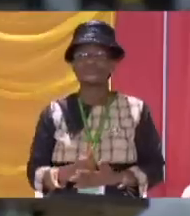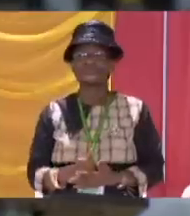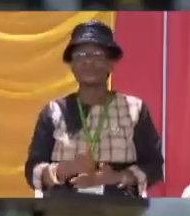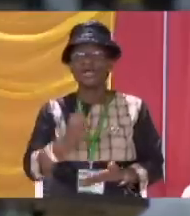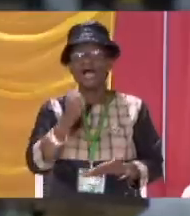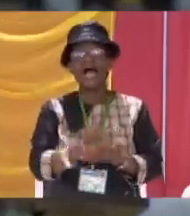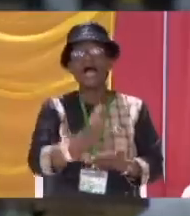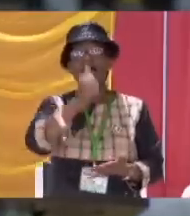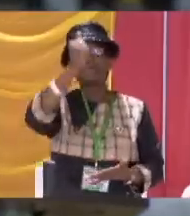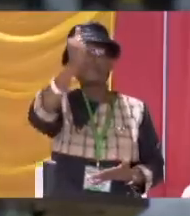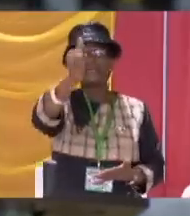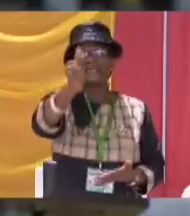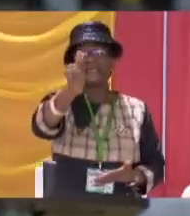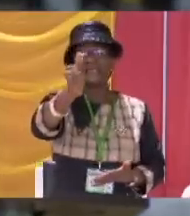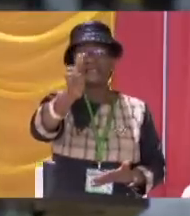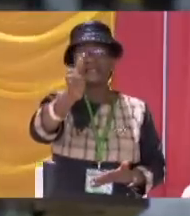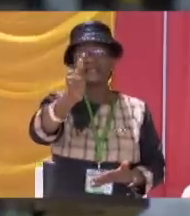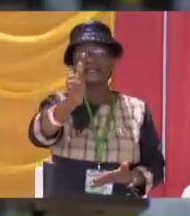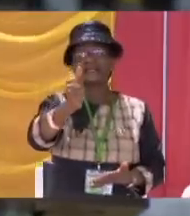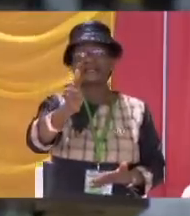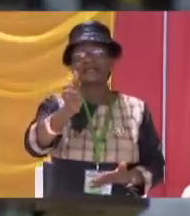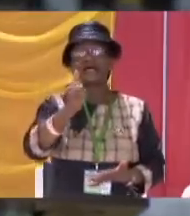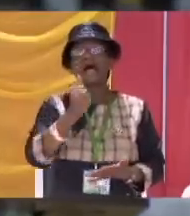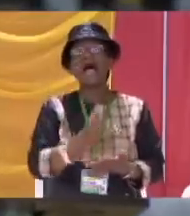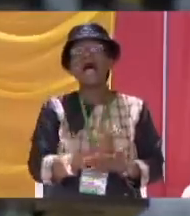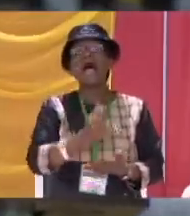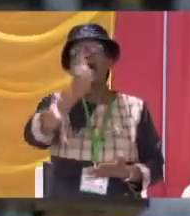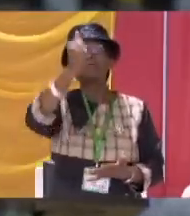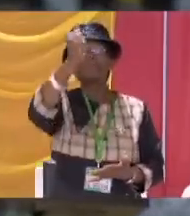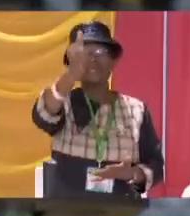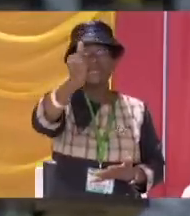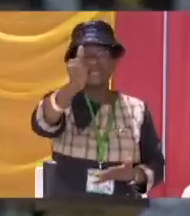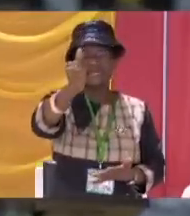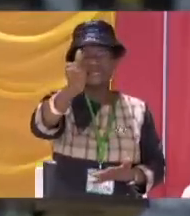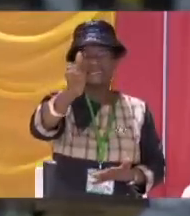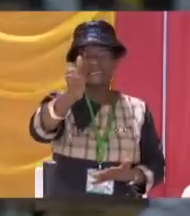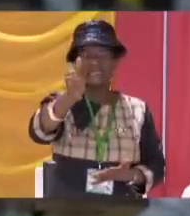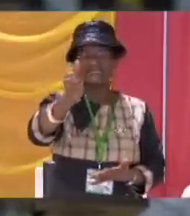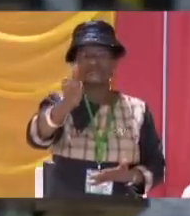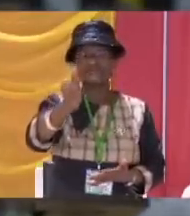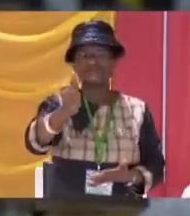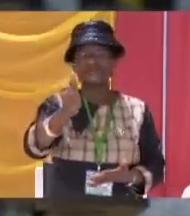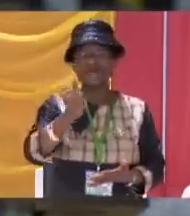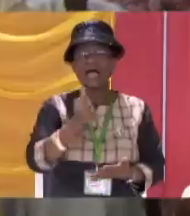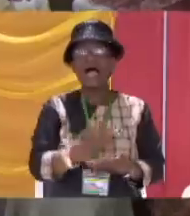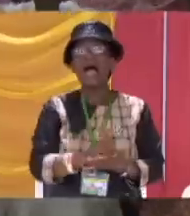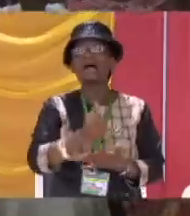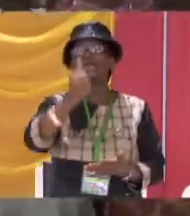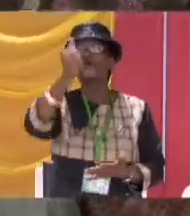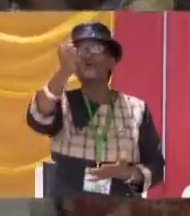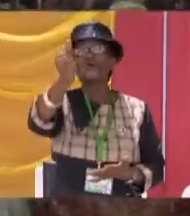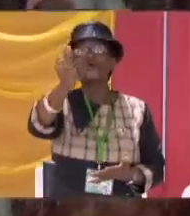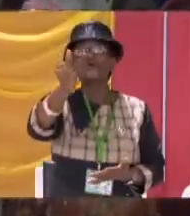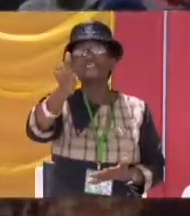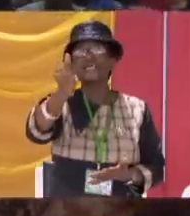Be lo ma ri. Ori yin o ni ko adura. Ti yin o ni soro se o.